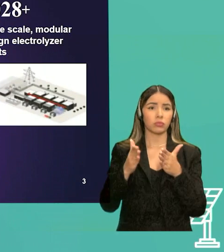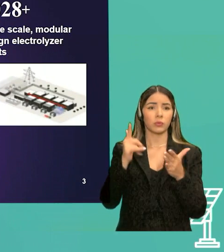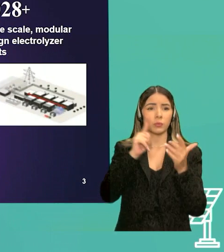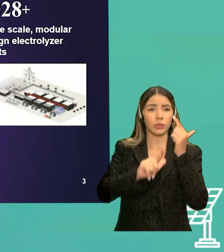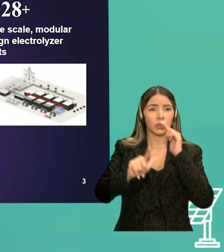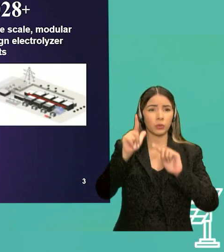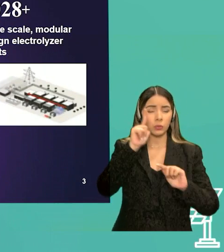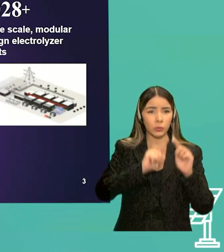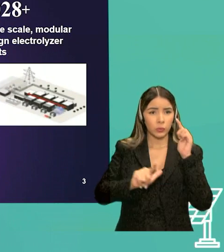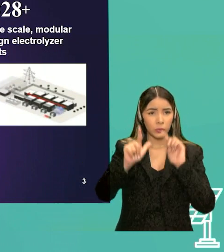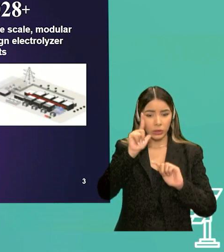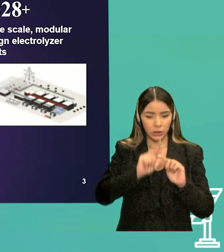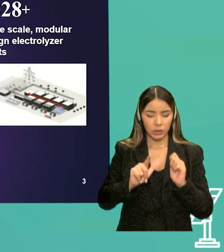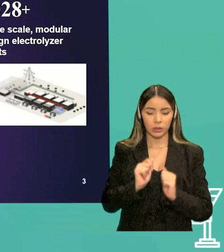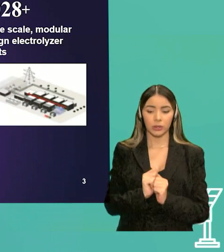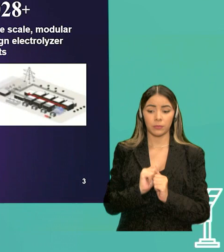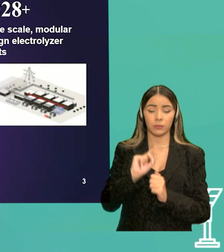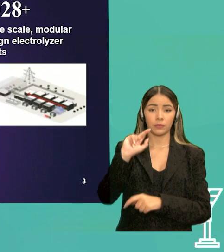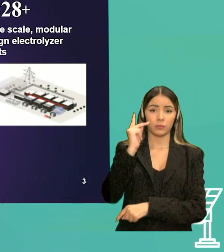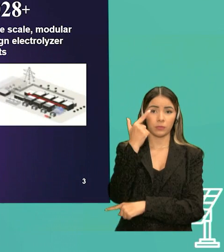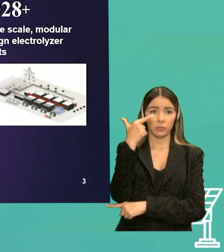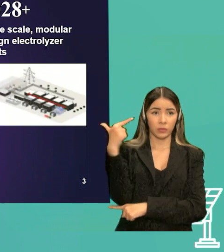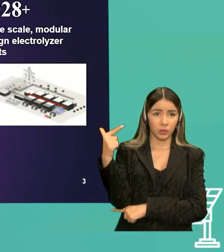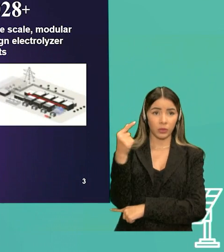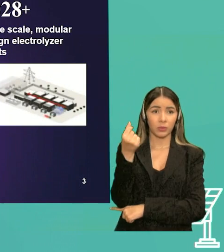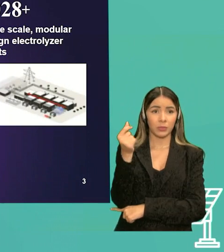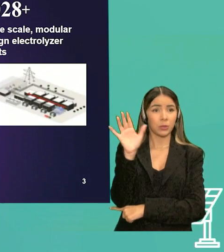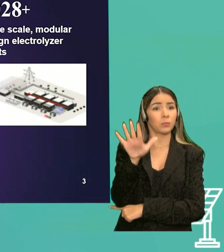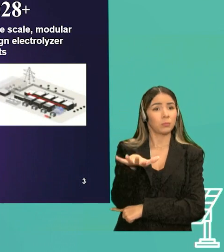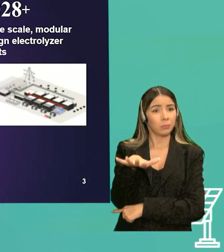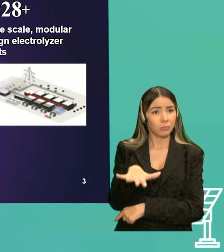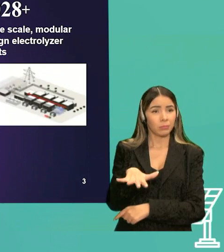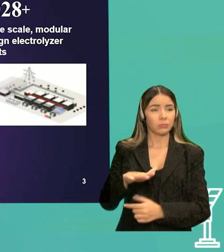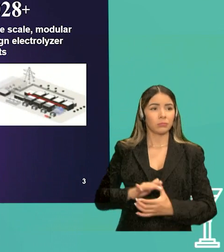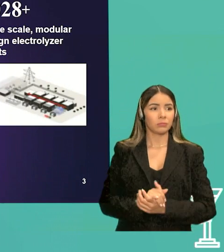achieve hydrogen with the best price possible. So going